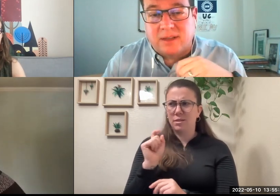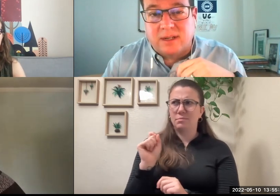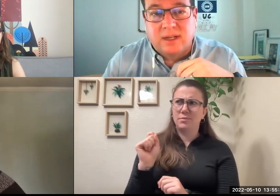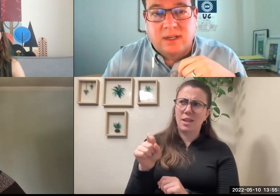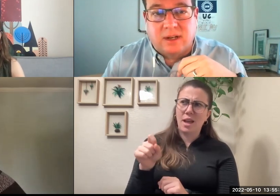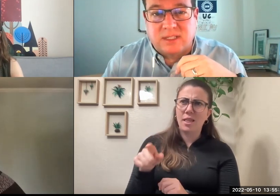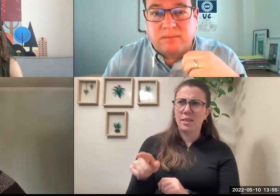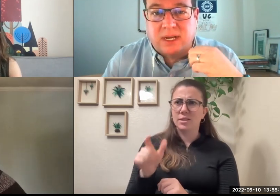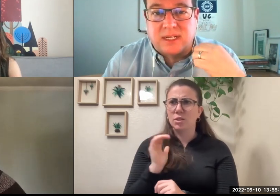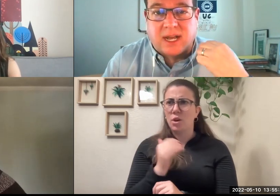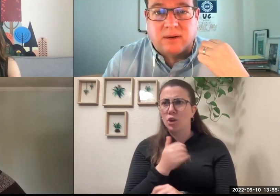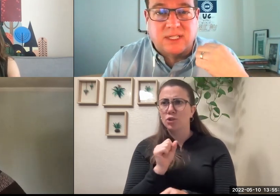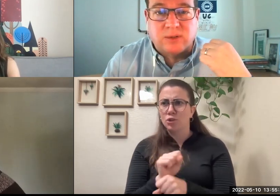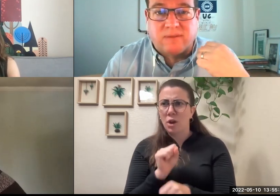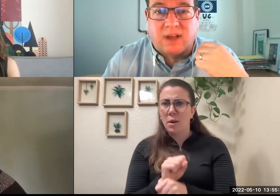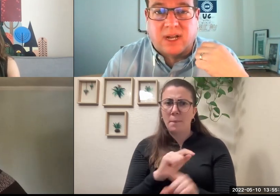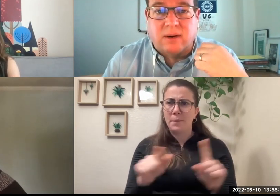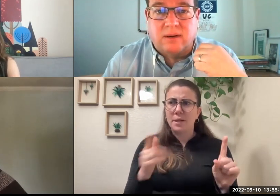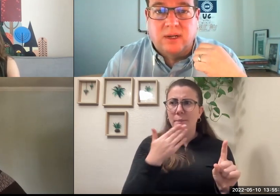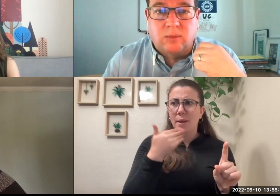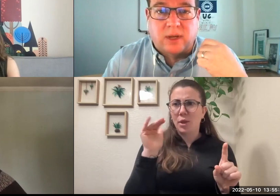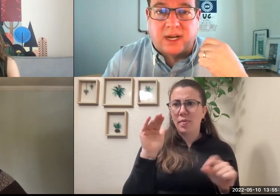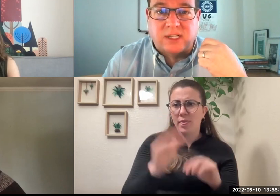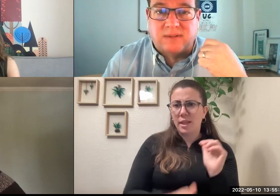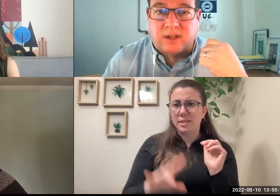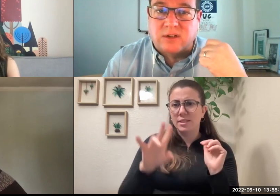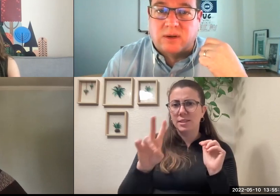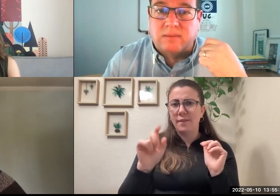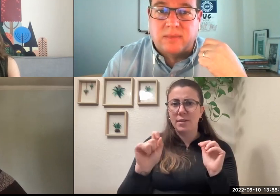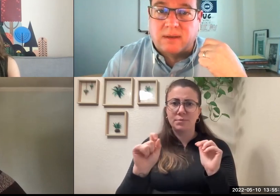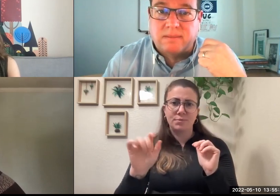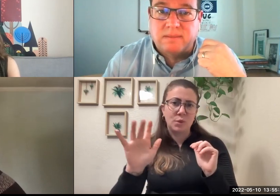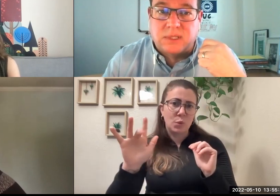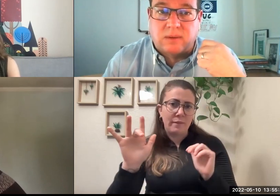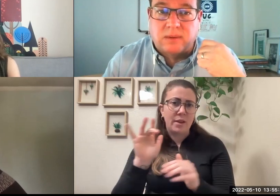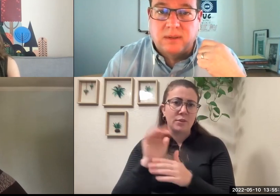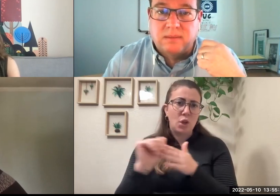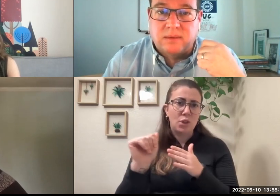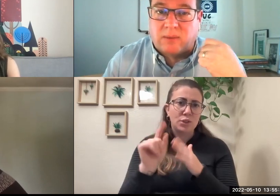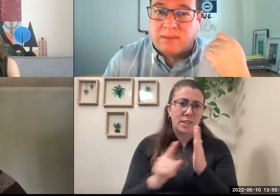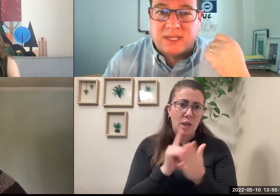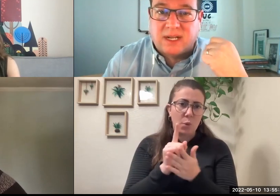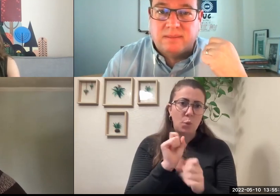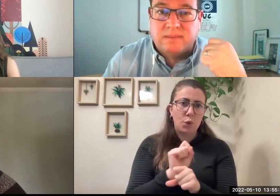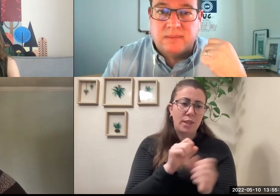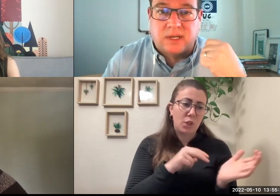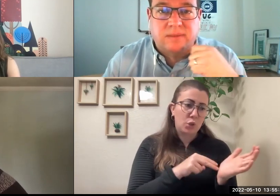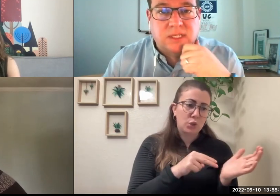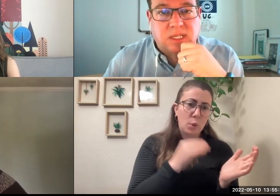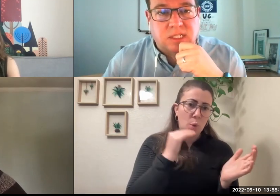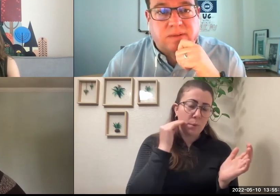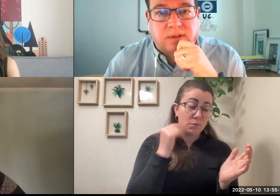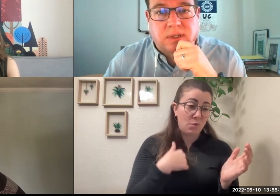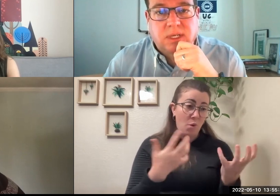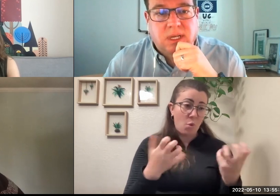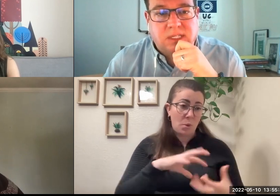lot better than, $7 an hour or $7.25 an hour working the night shift at the nursing home. Like, so do I want to mess that up?